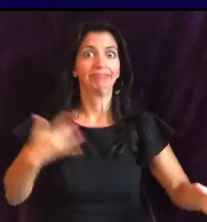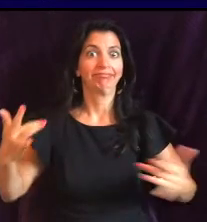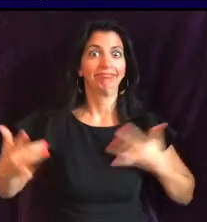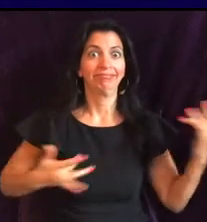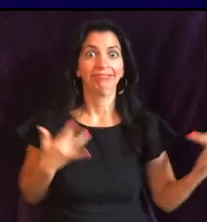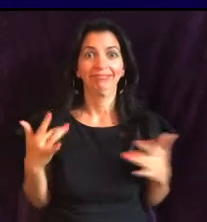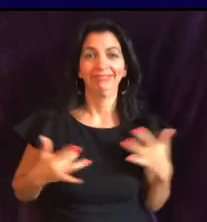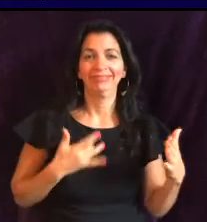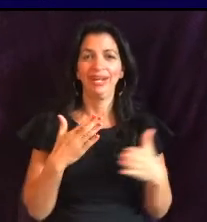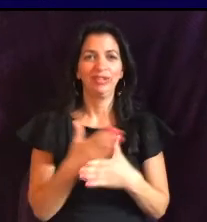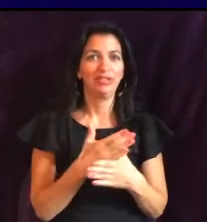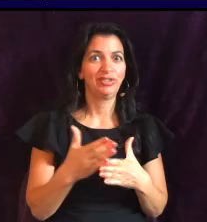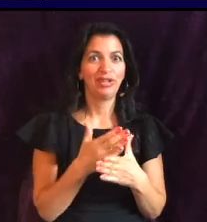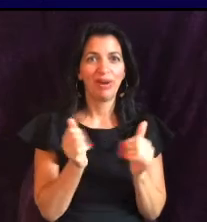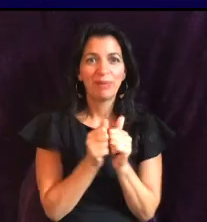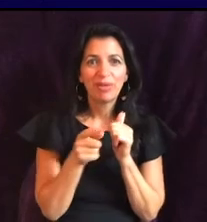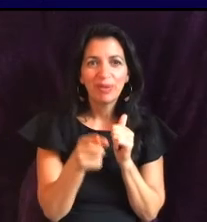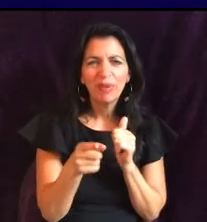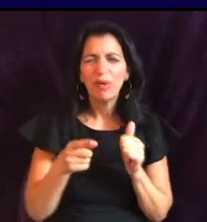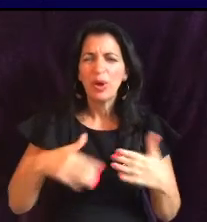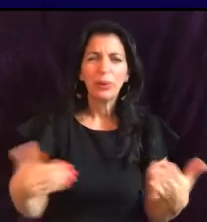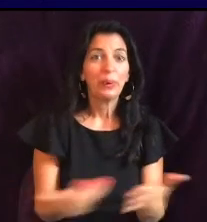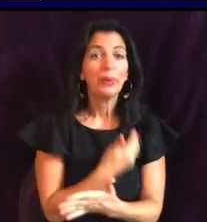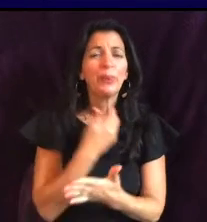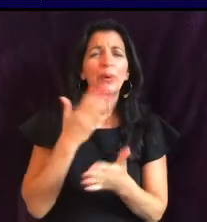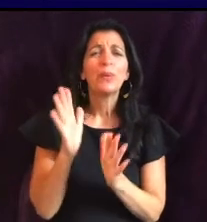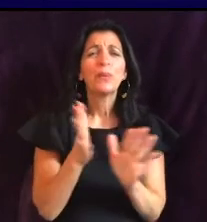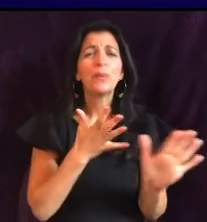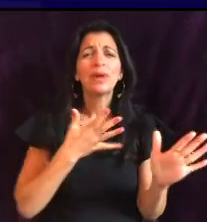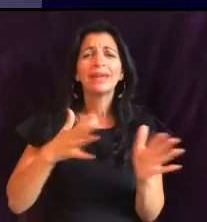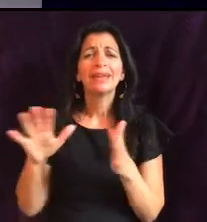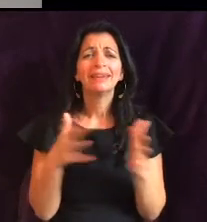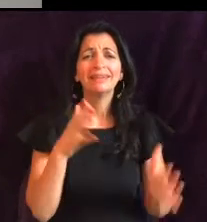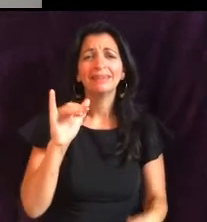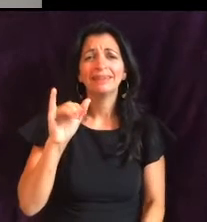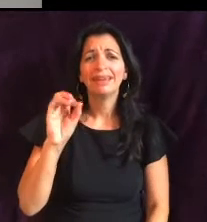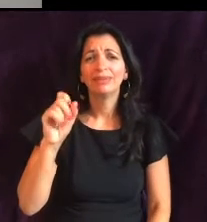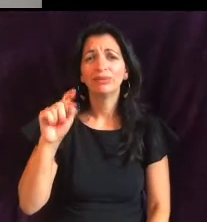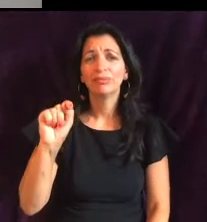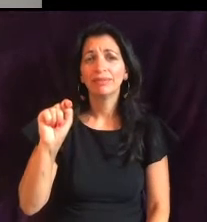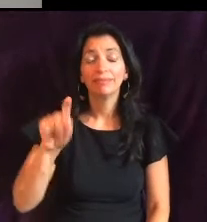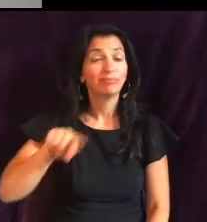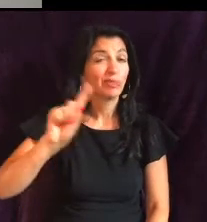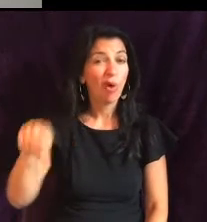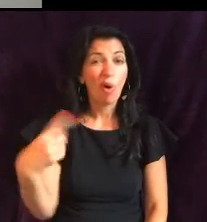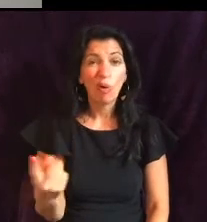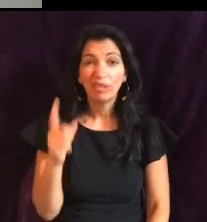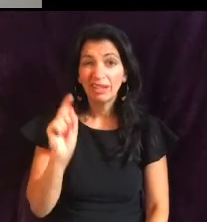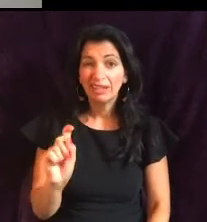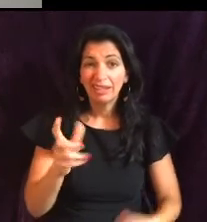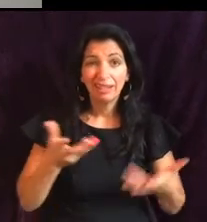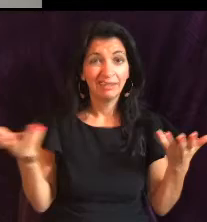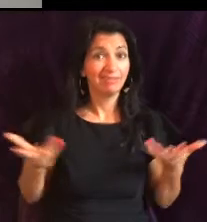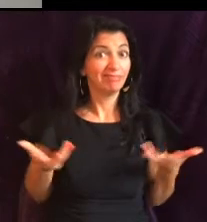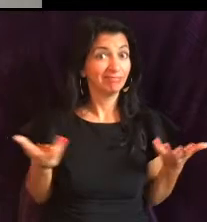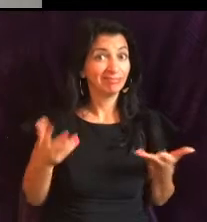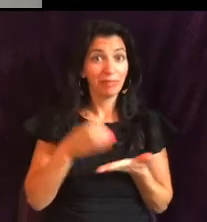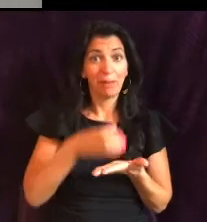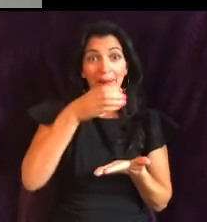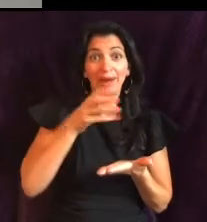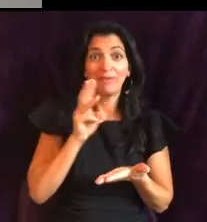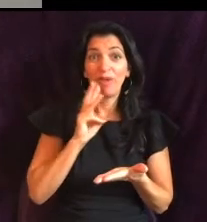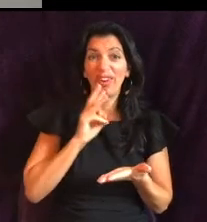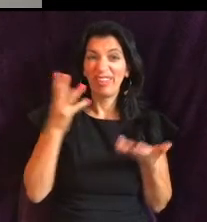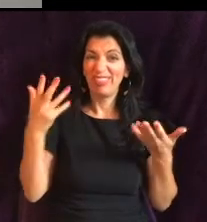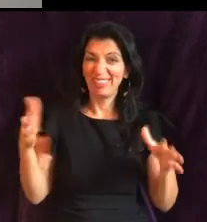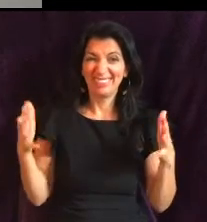a brand new wind instrument. And all we are going to need is a bottle of water. Now,